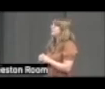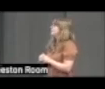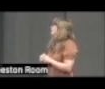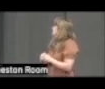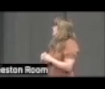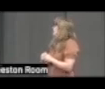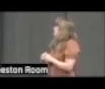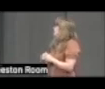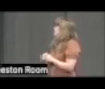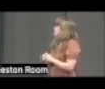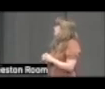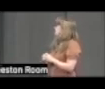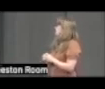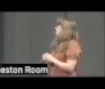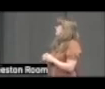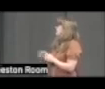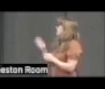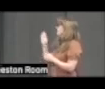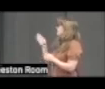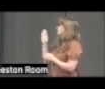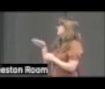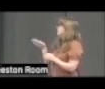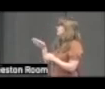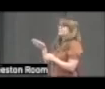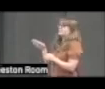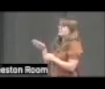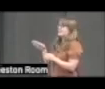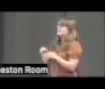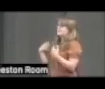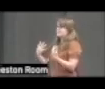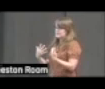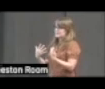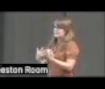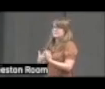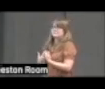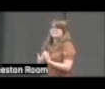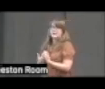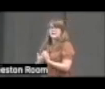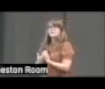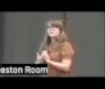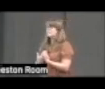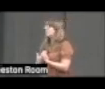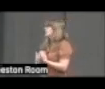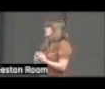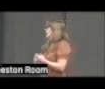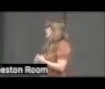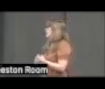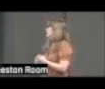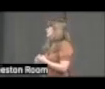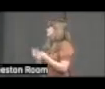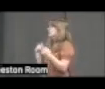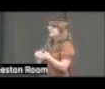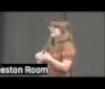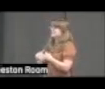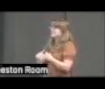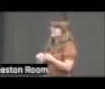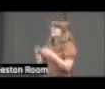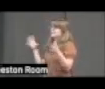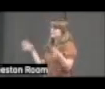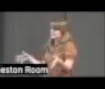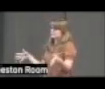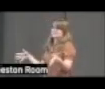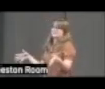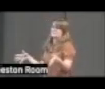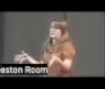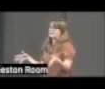example. And then you go to extinct in the wild, which is some of the species I work with now are actually extinct in the wild,